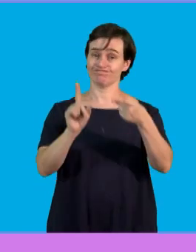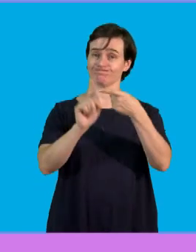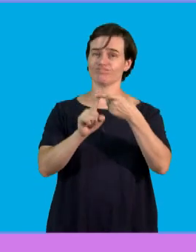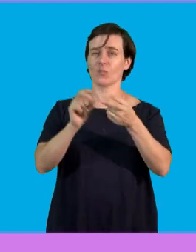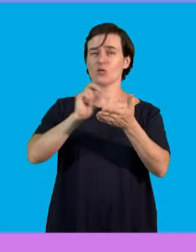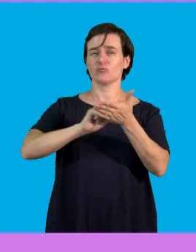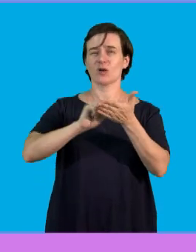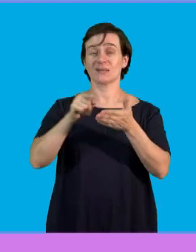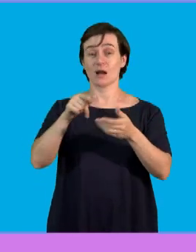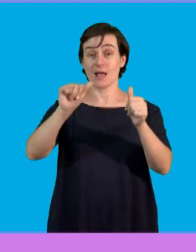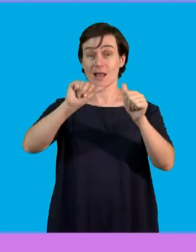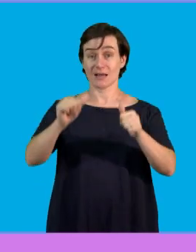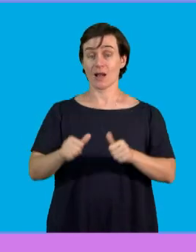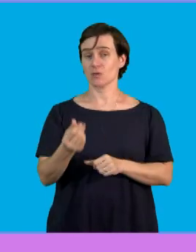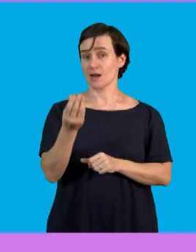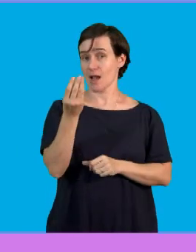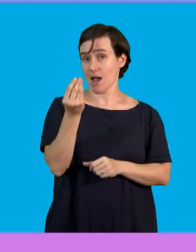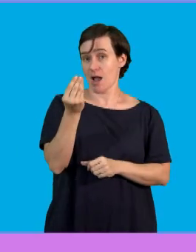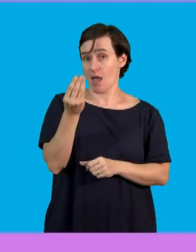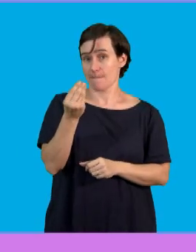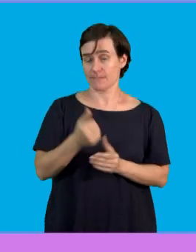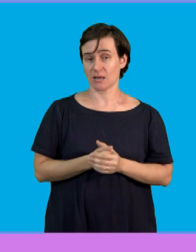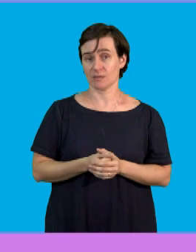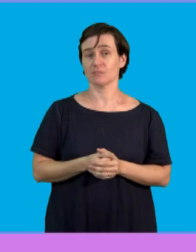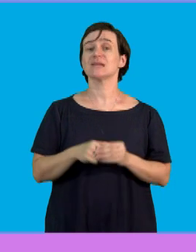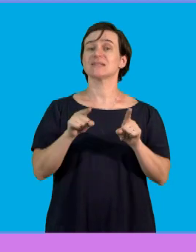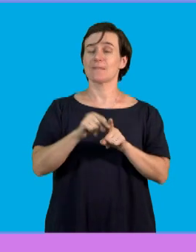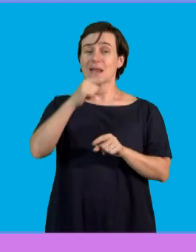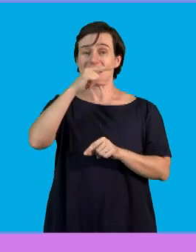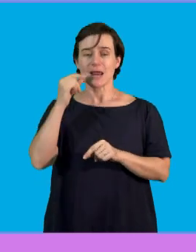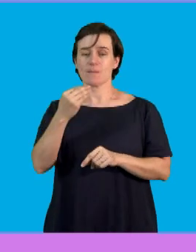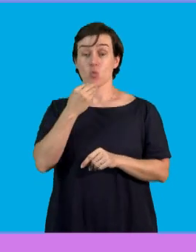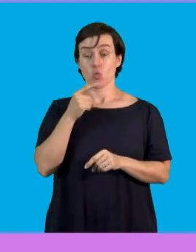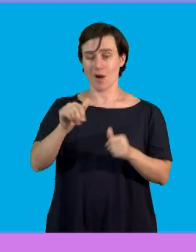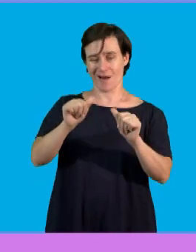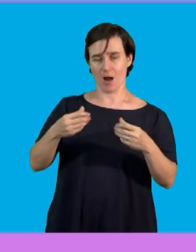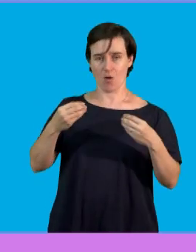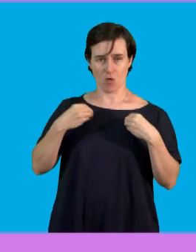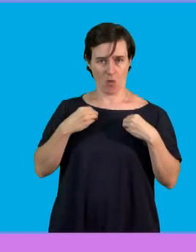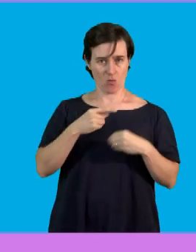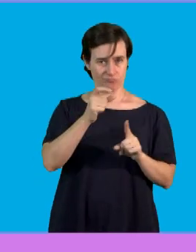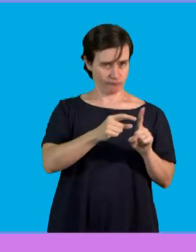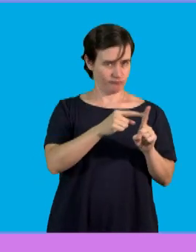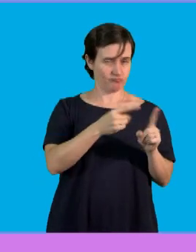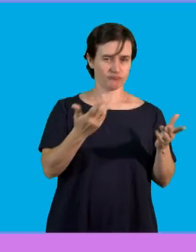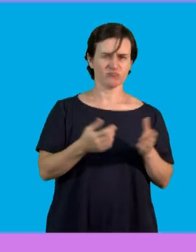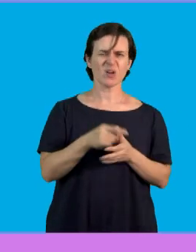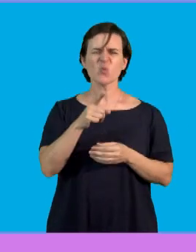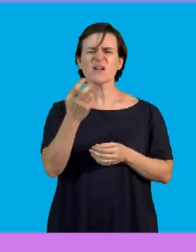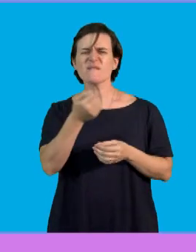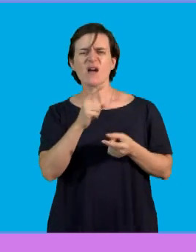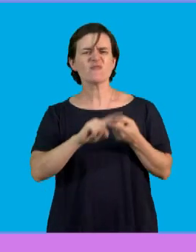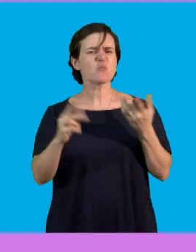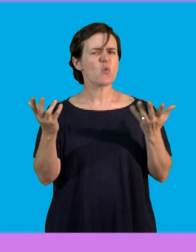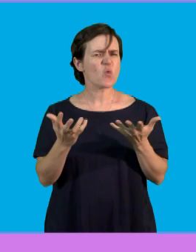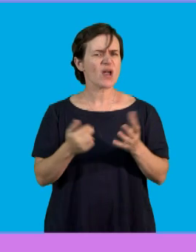the account number and the name of the account holder. So now where are you going to get those two? You don't